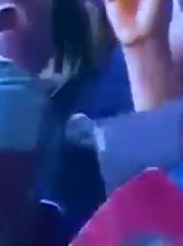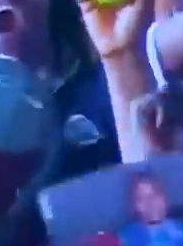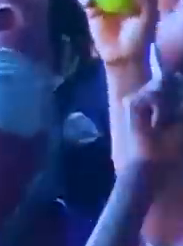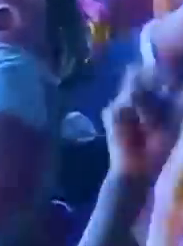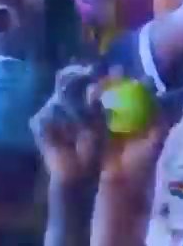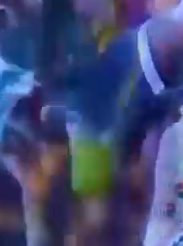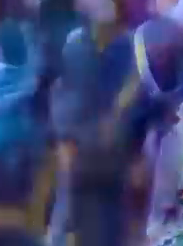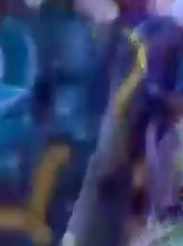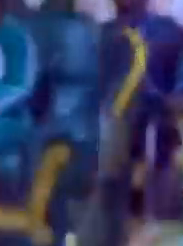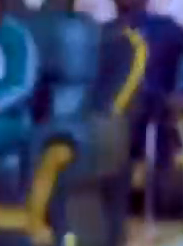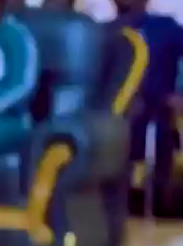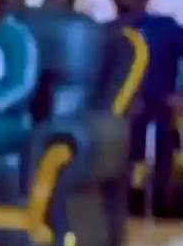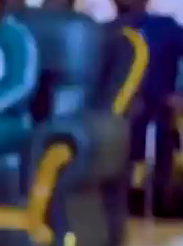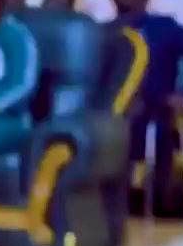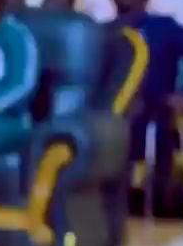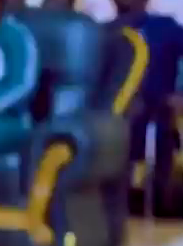Jesus.